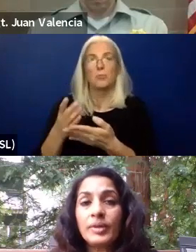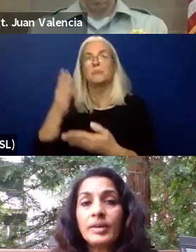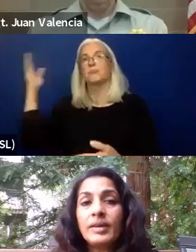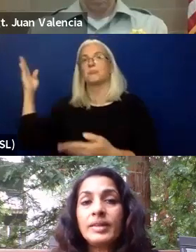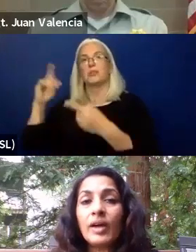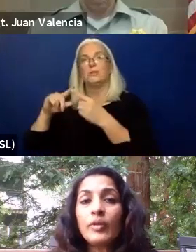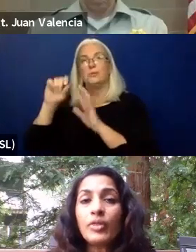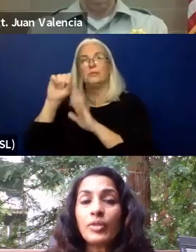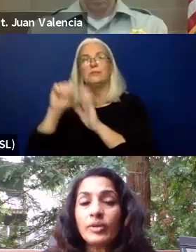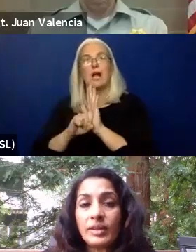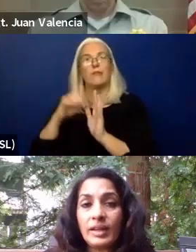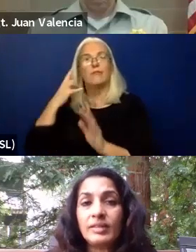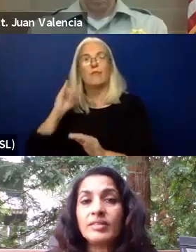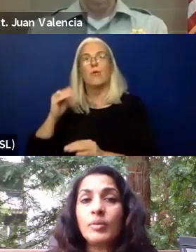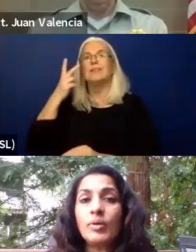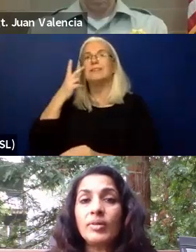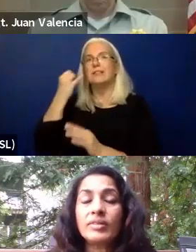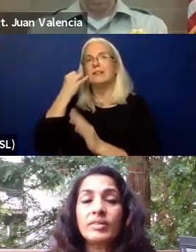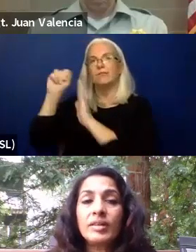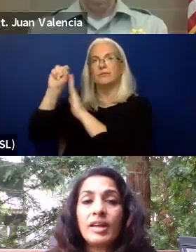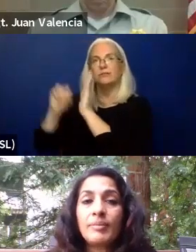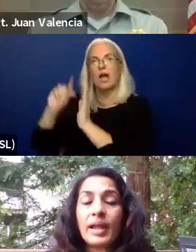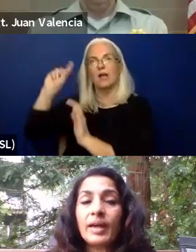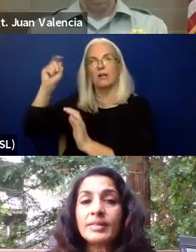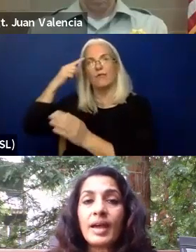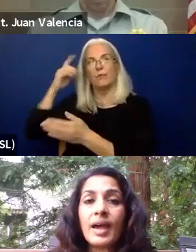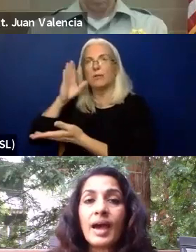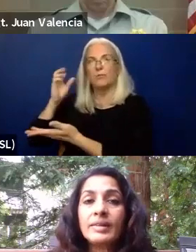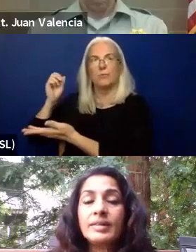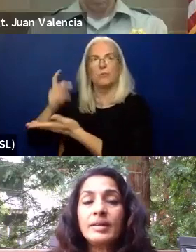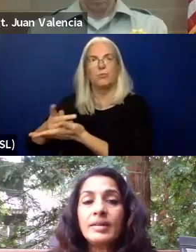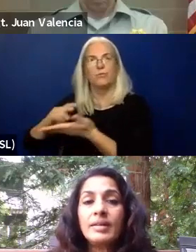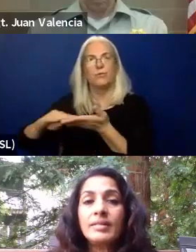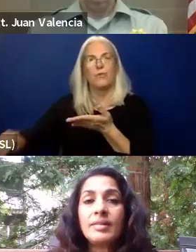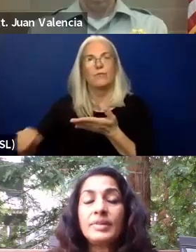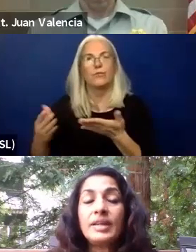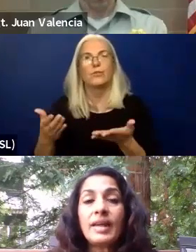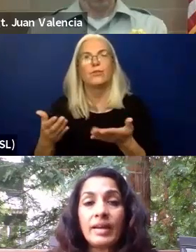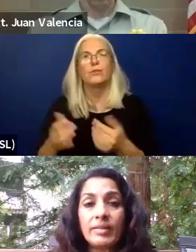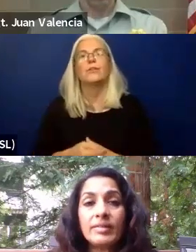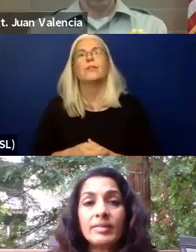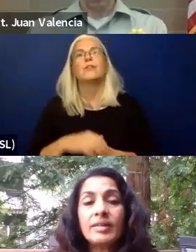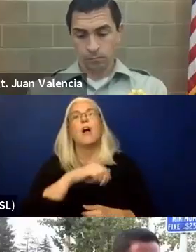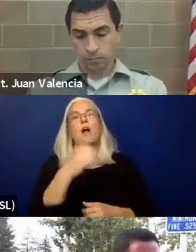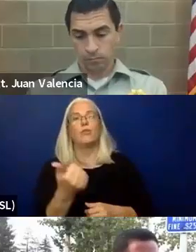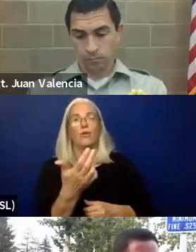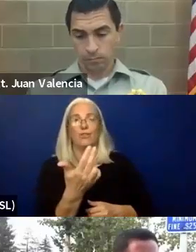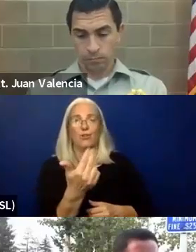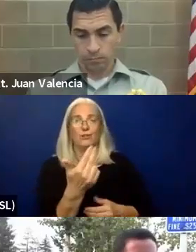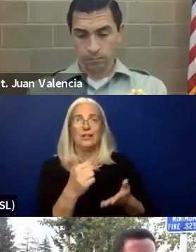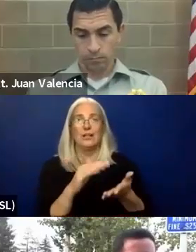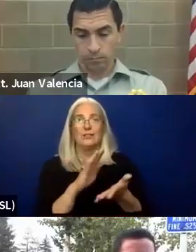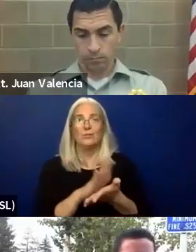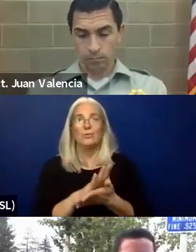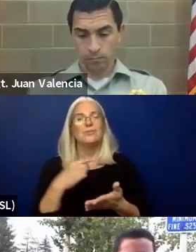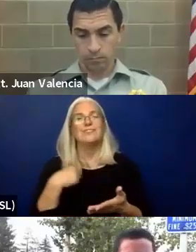approval. The other 13 schools have been asked to add some details to their